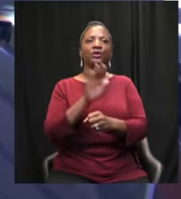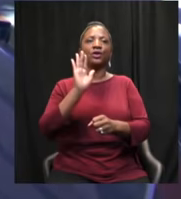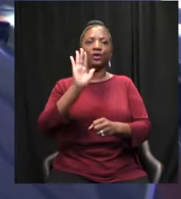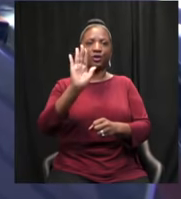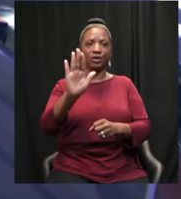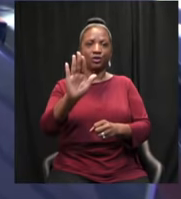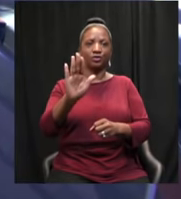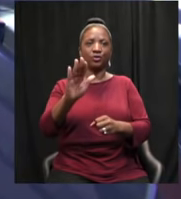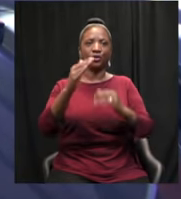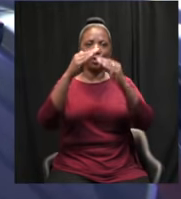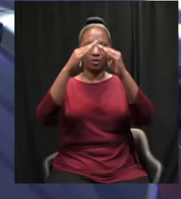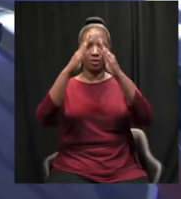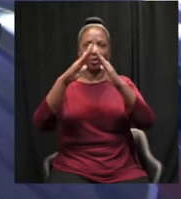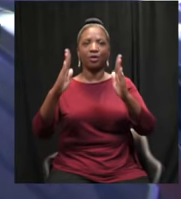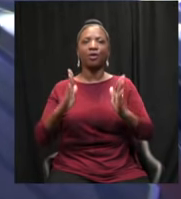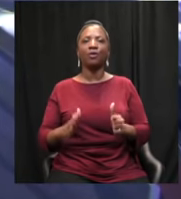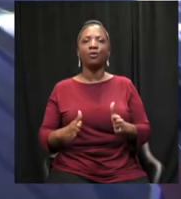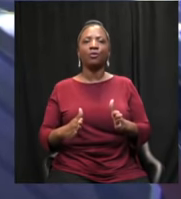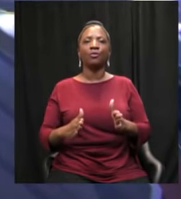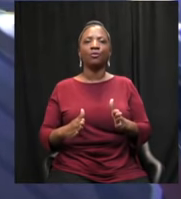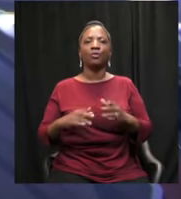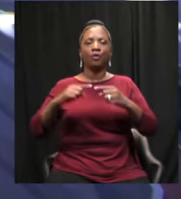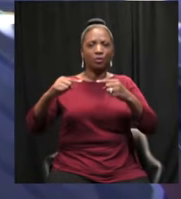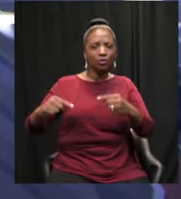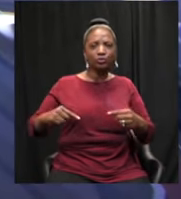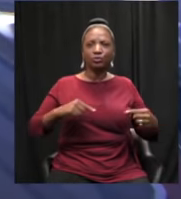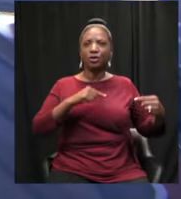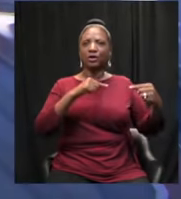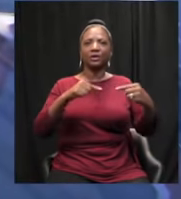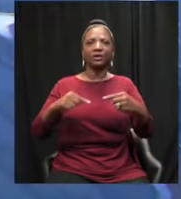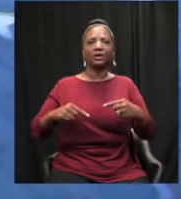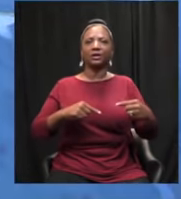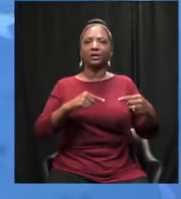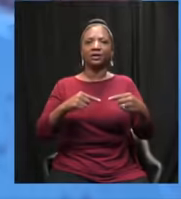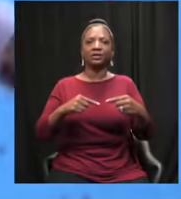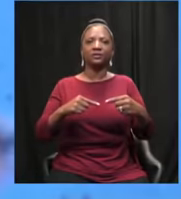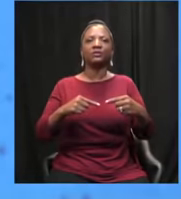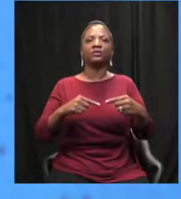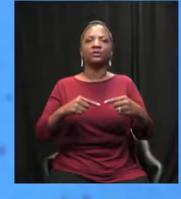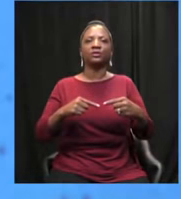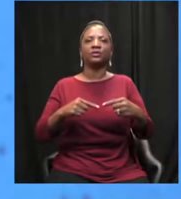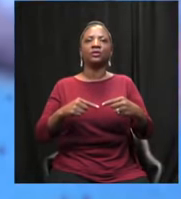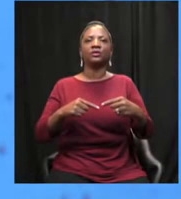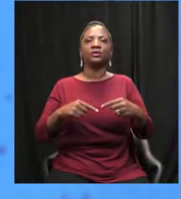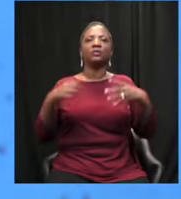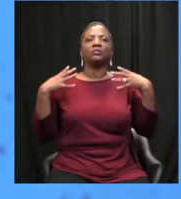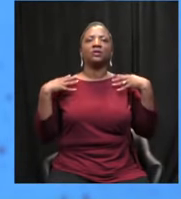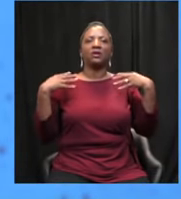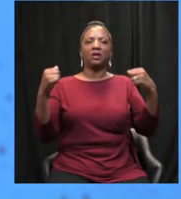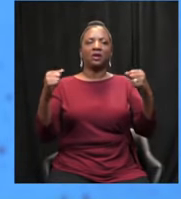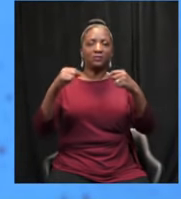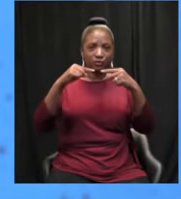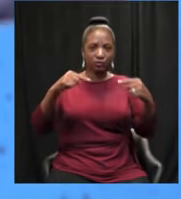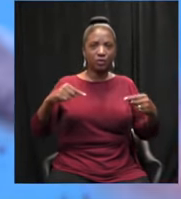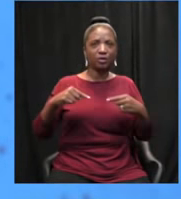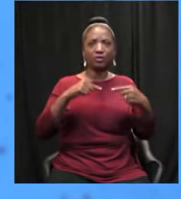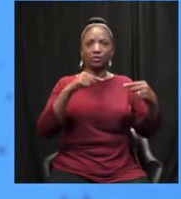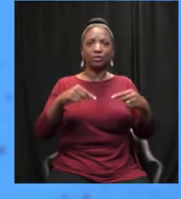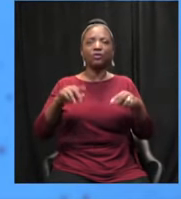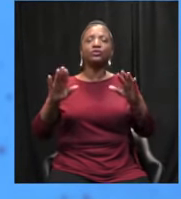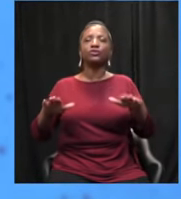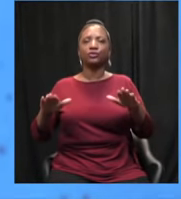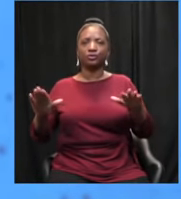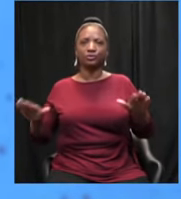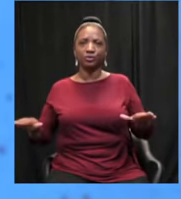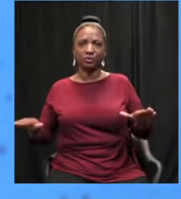stuff with your family, stuff with your health, stuff with your brothers and your sisters and your children that have diagnosed